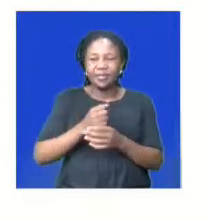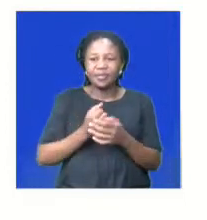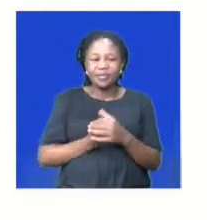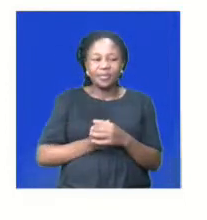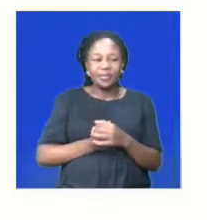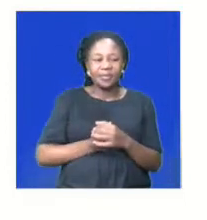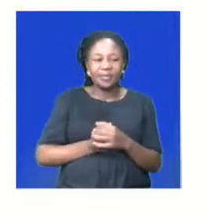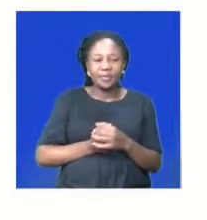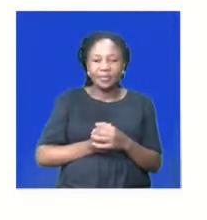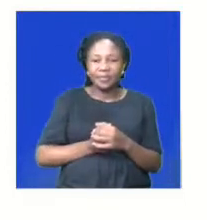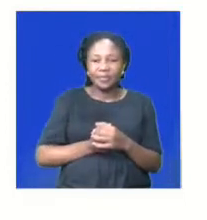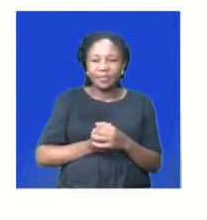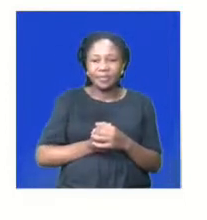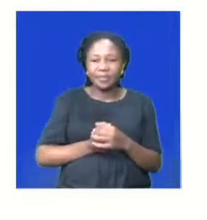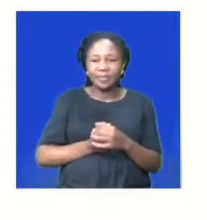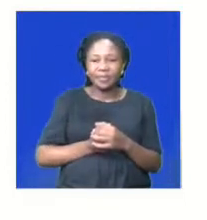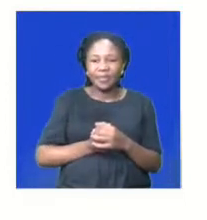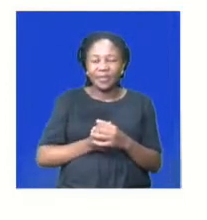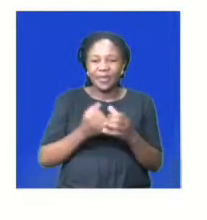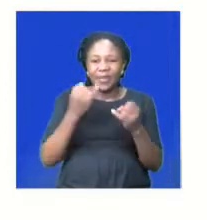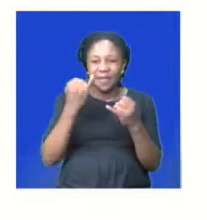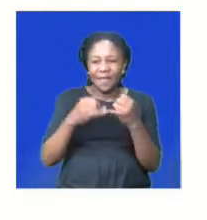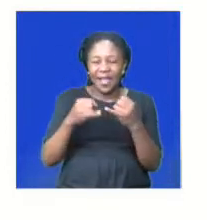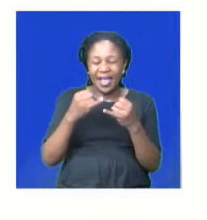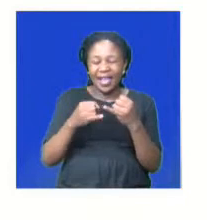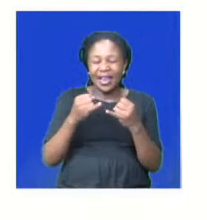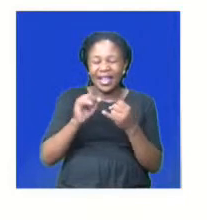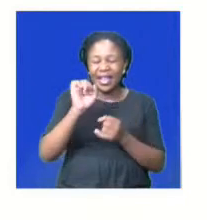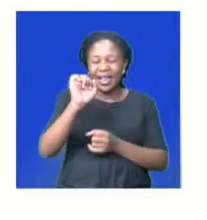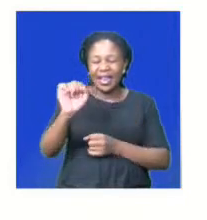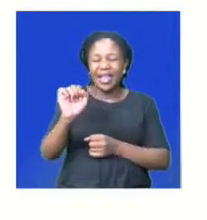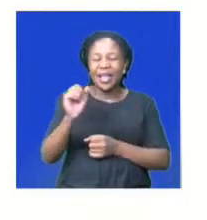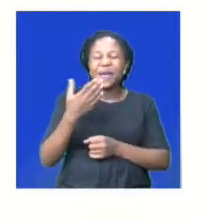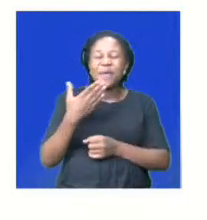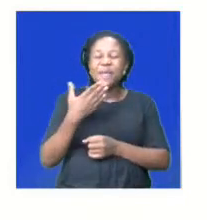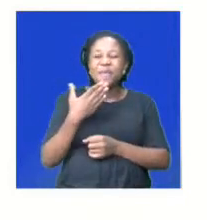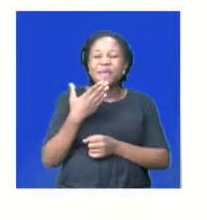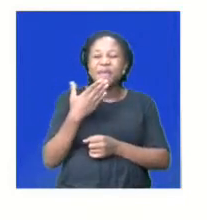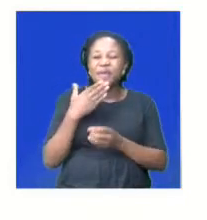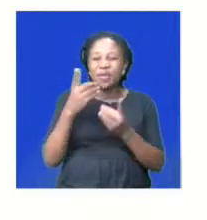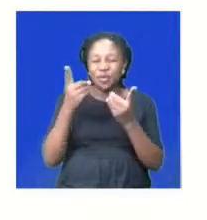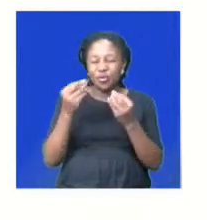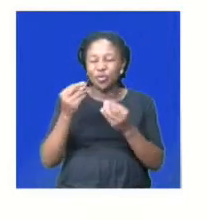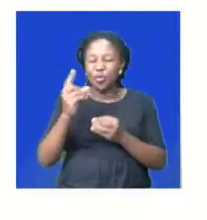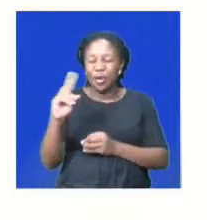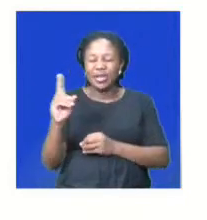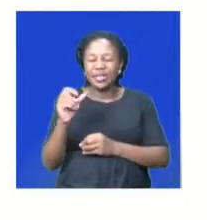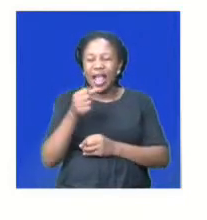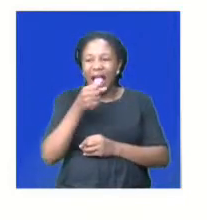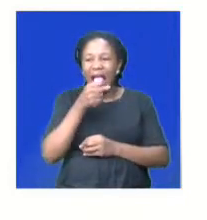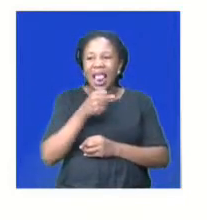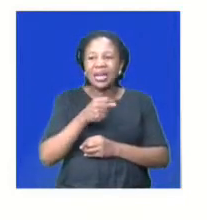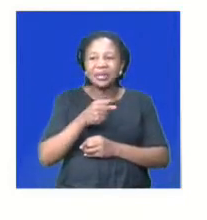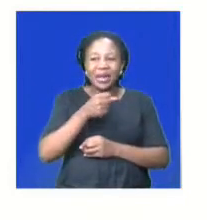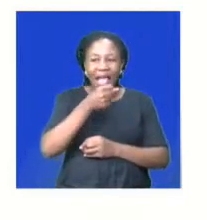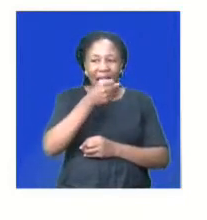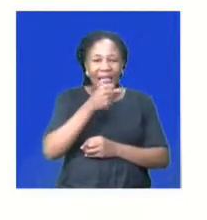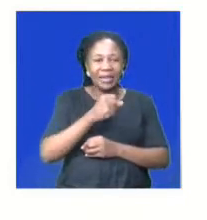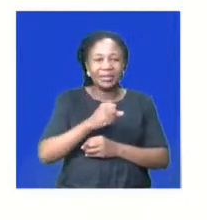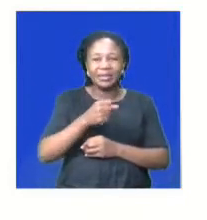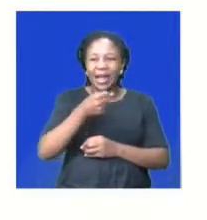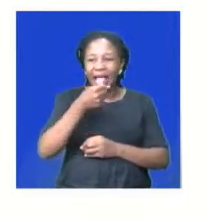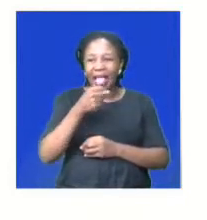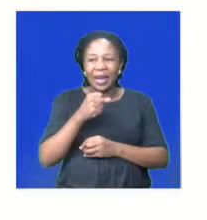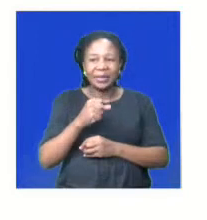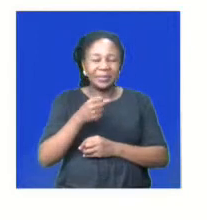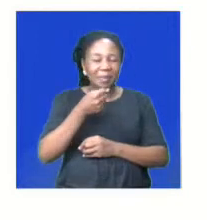And what is this one doing? Yes, he's eating ice cream. How does she